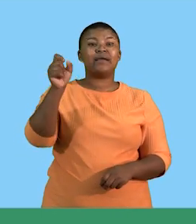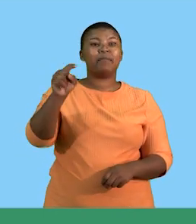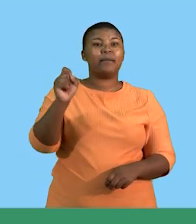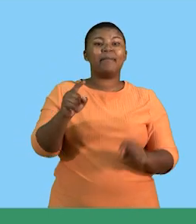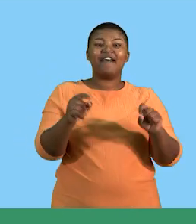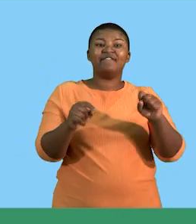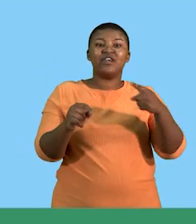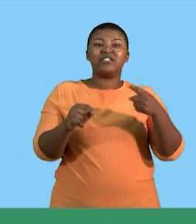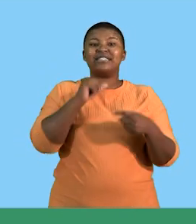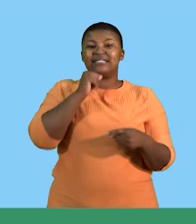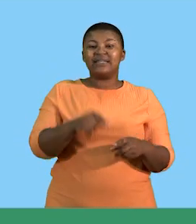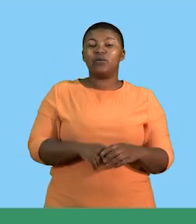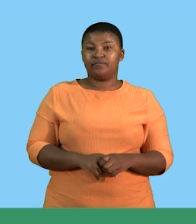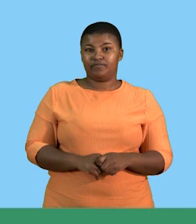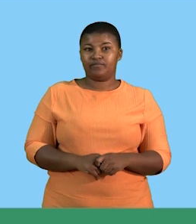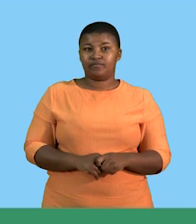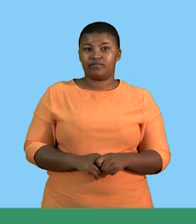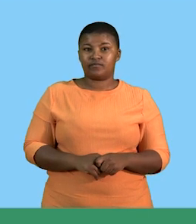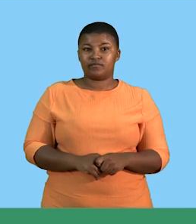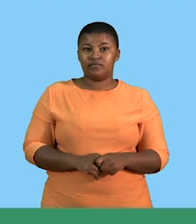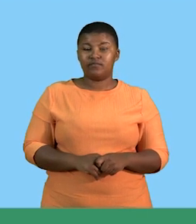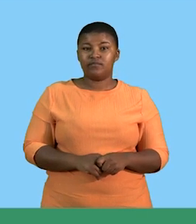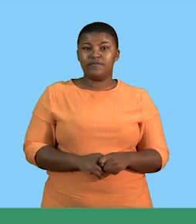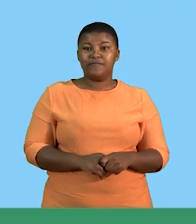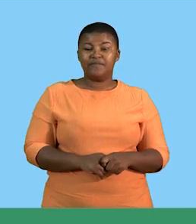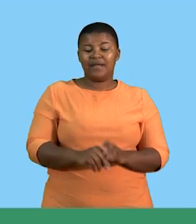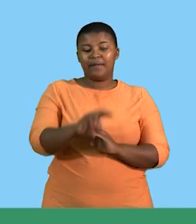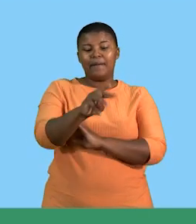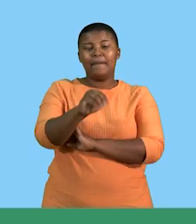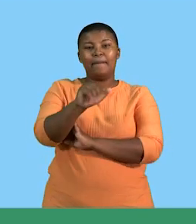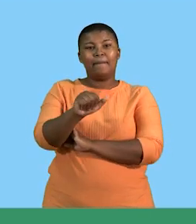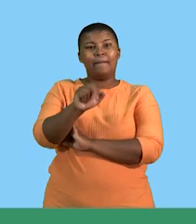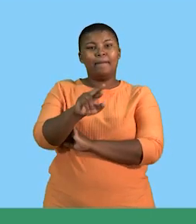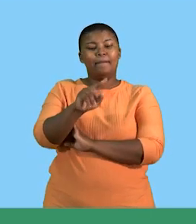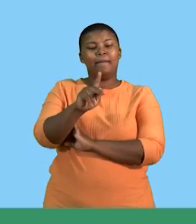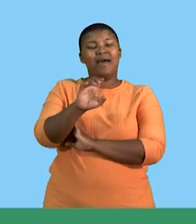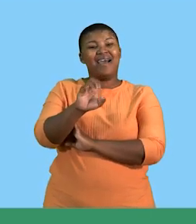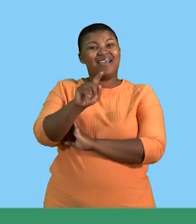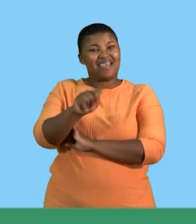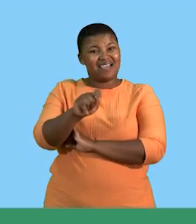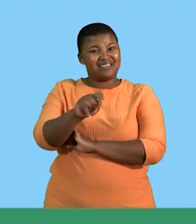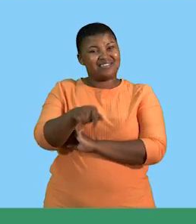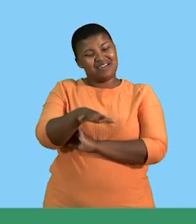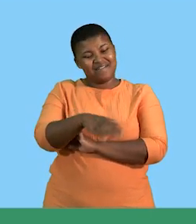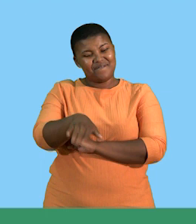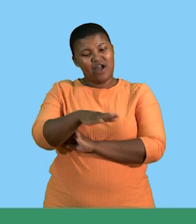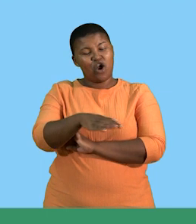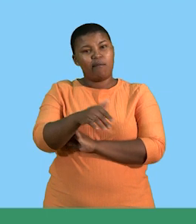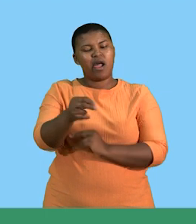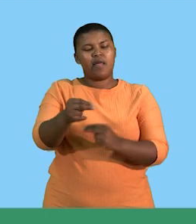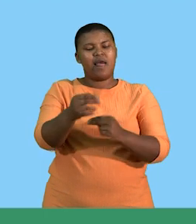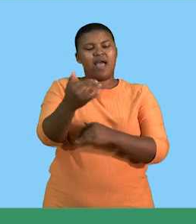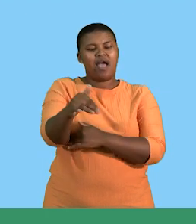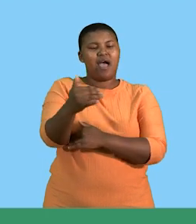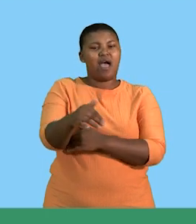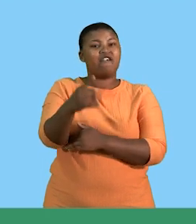will see that the first bullet says market environment refers to the immediate external components